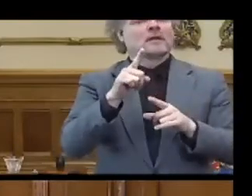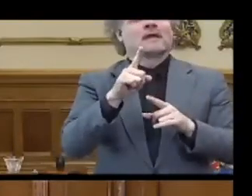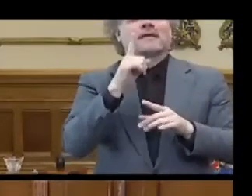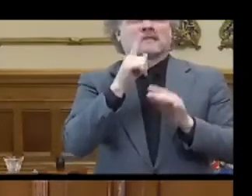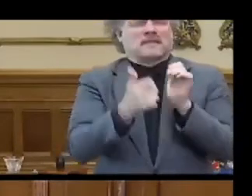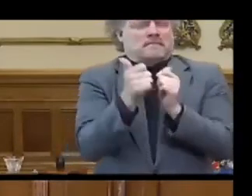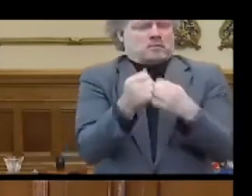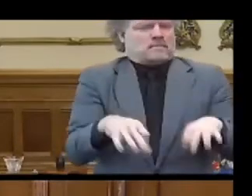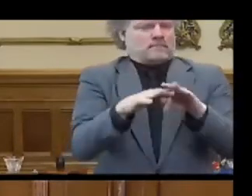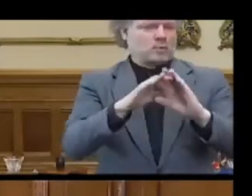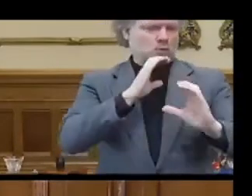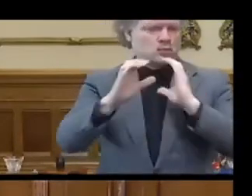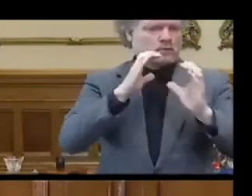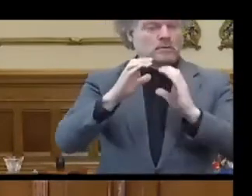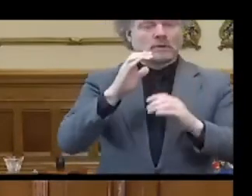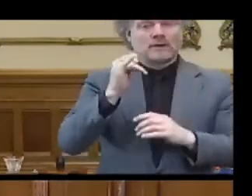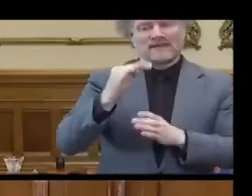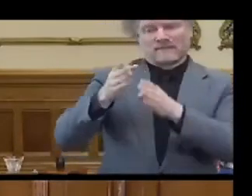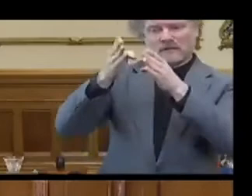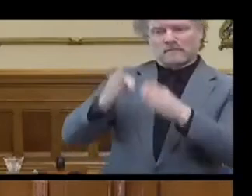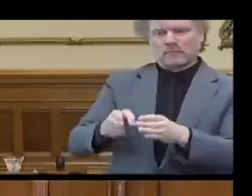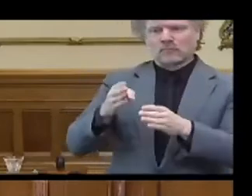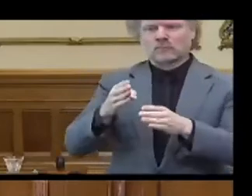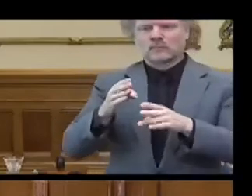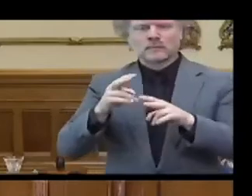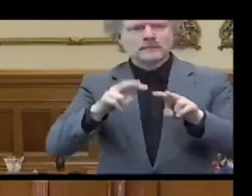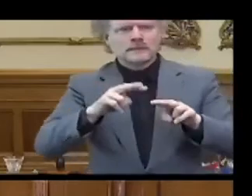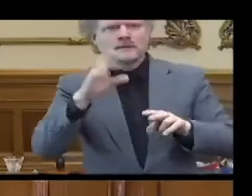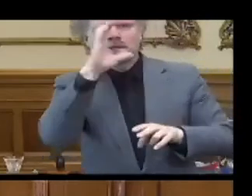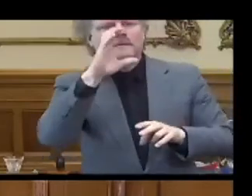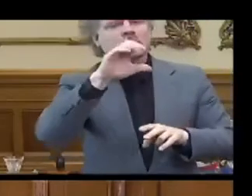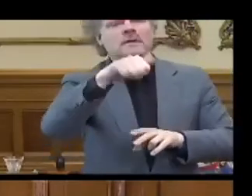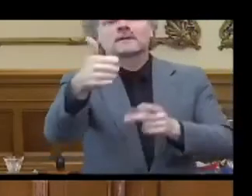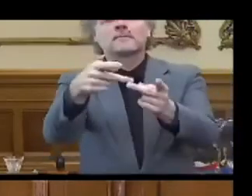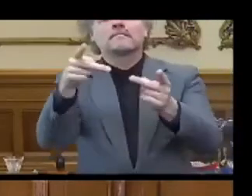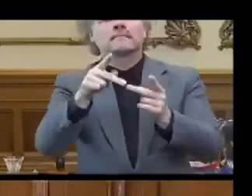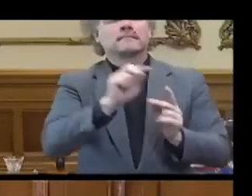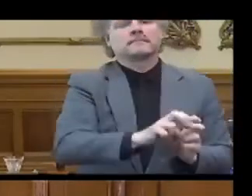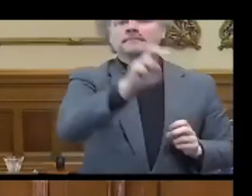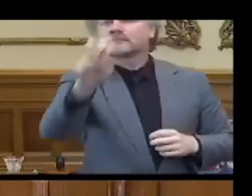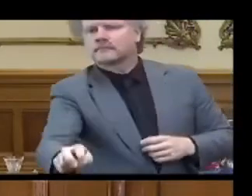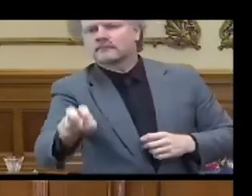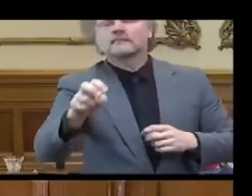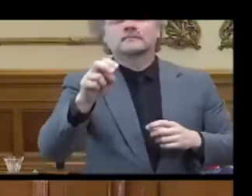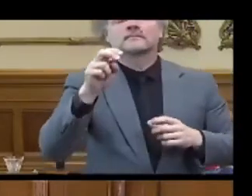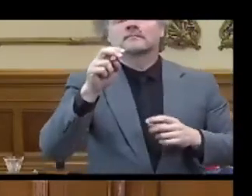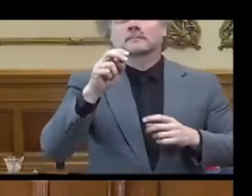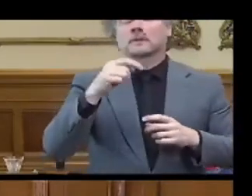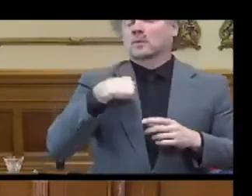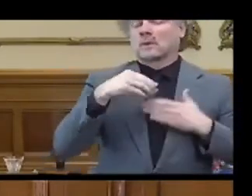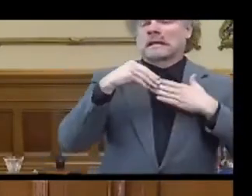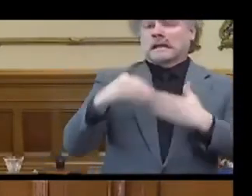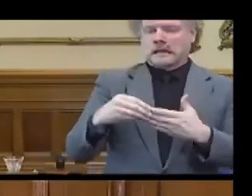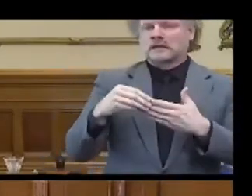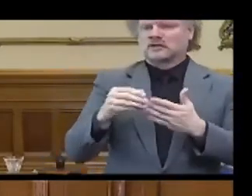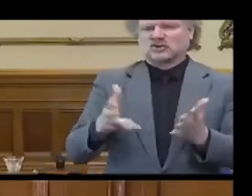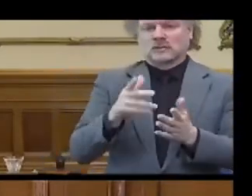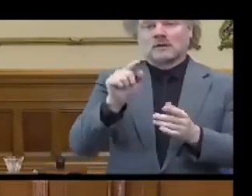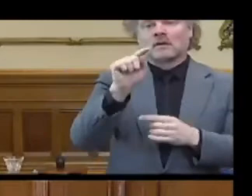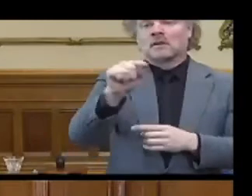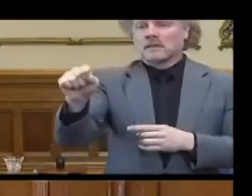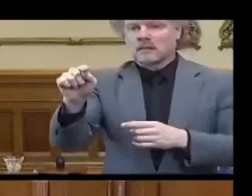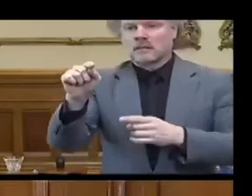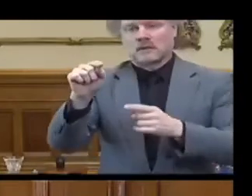communication that occurs. If somebody is looking for a new facility, our guidelines also mandate that those facilities